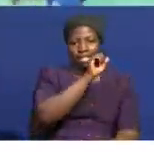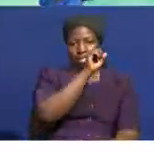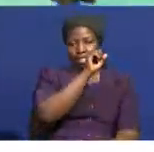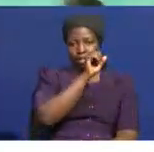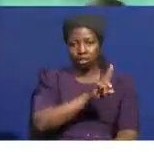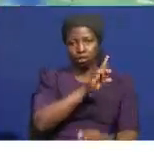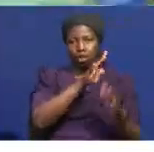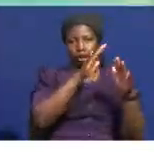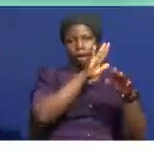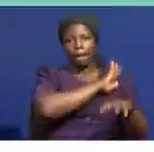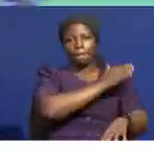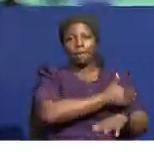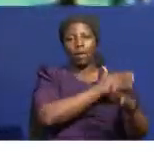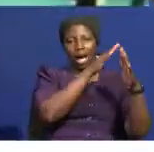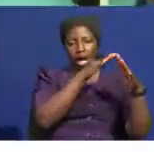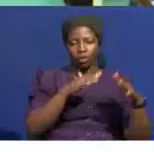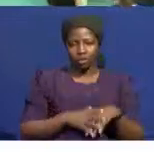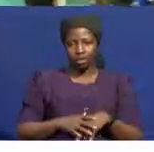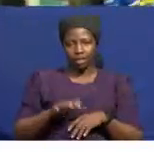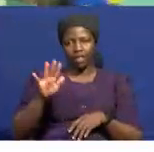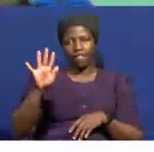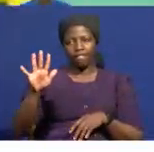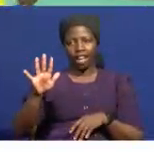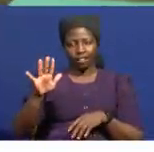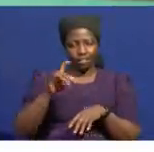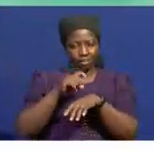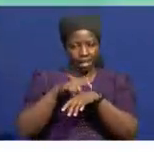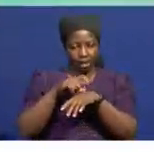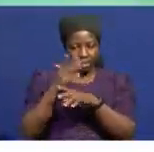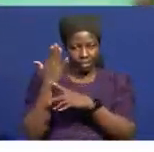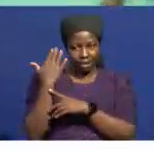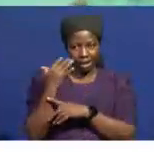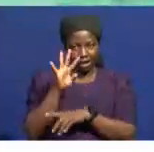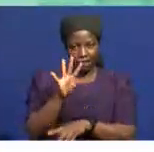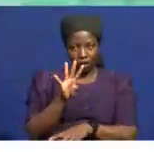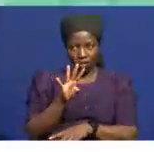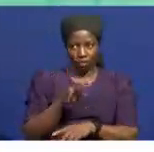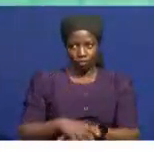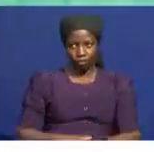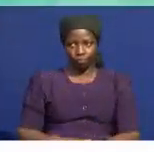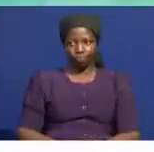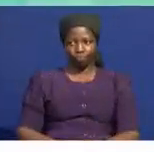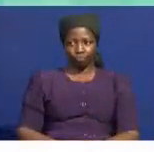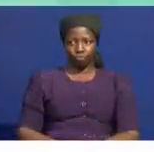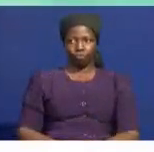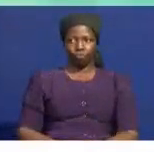in a 5-set thriller in the last 4.